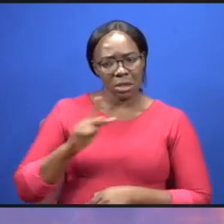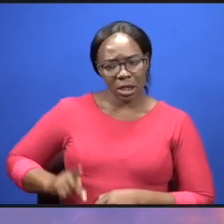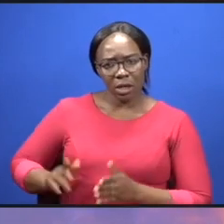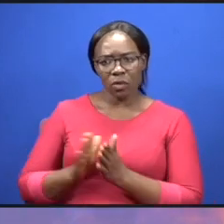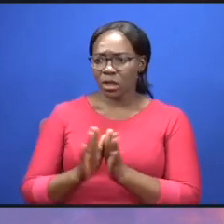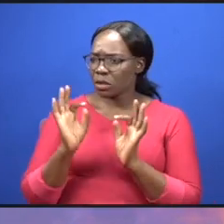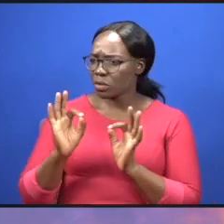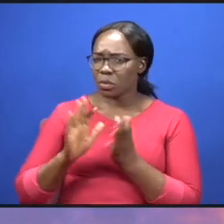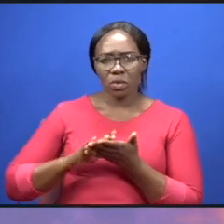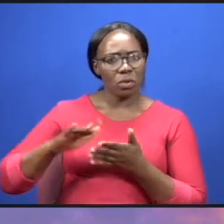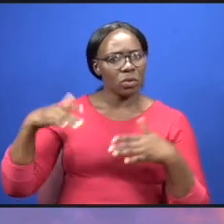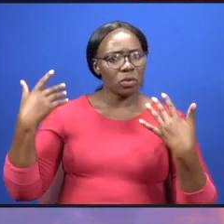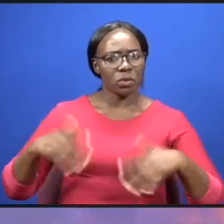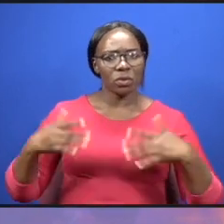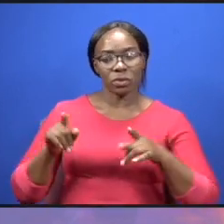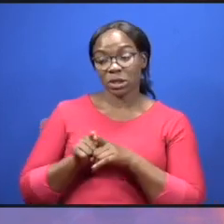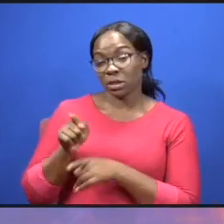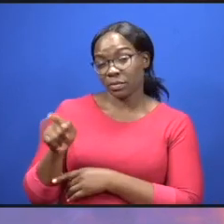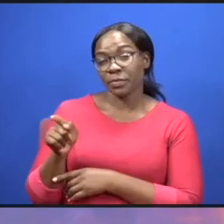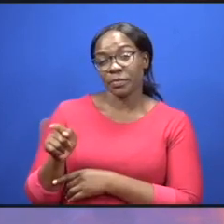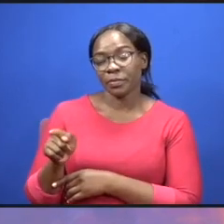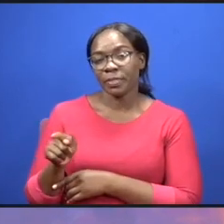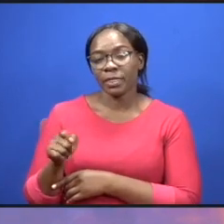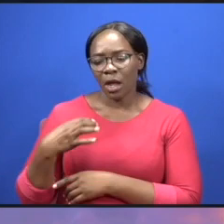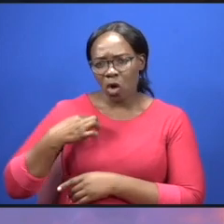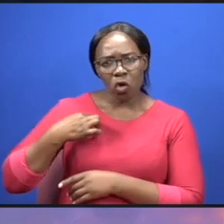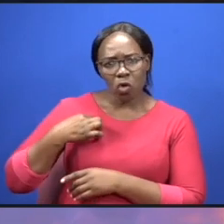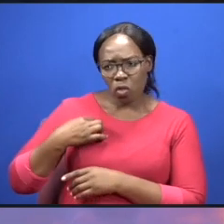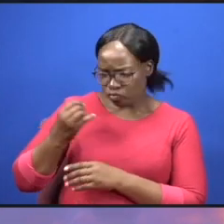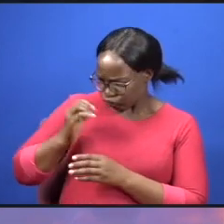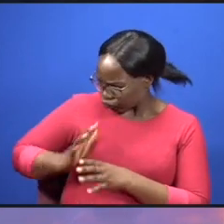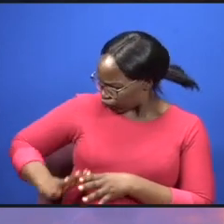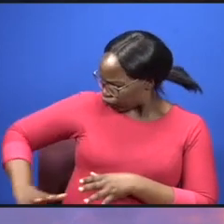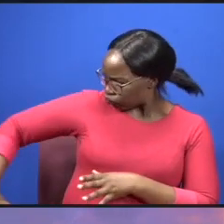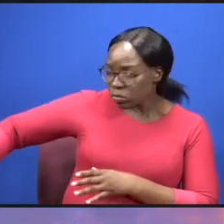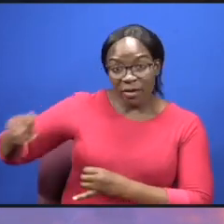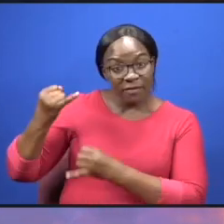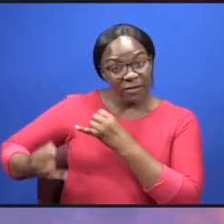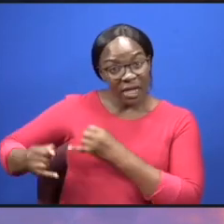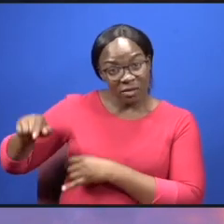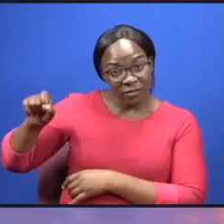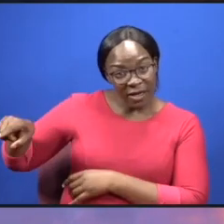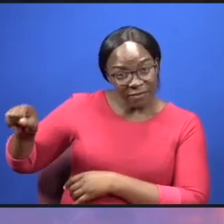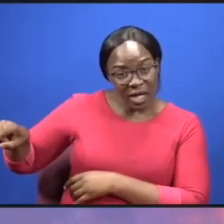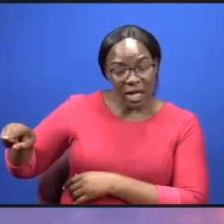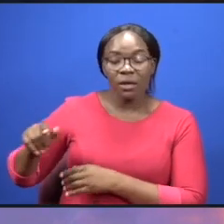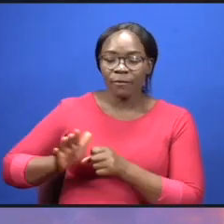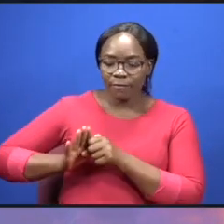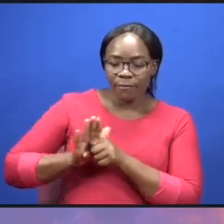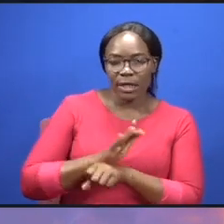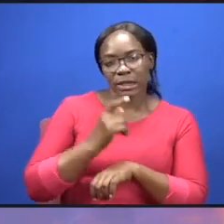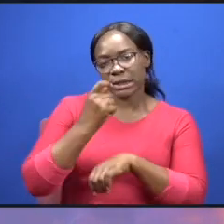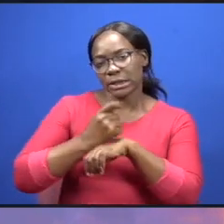with such glory. The very hem of his robe, filled the